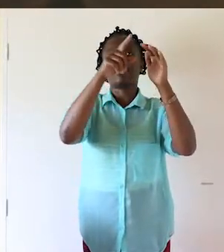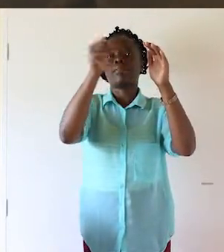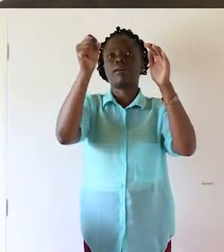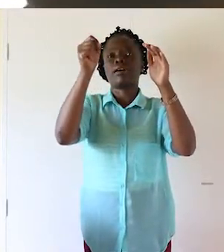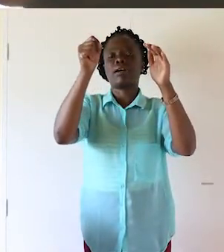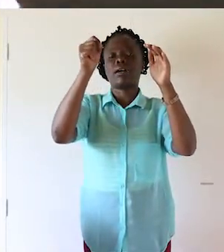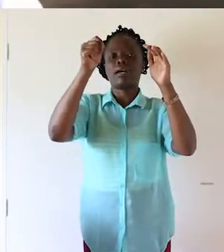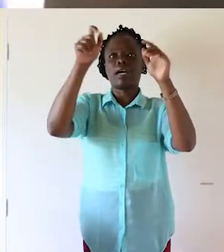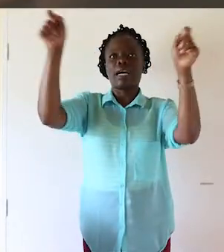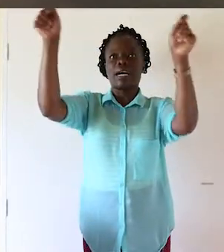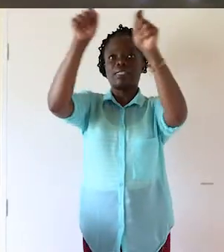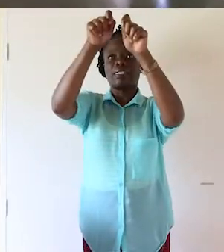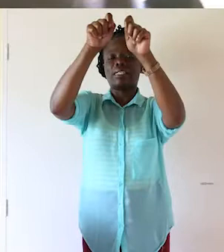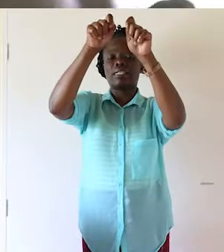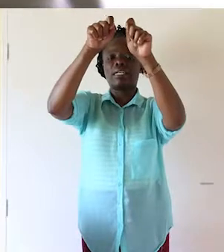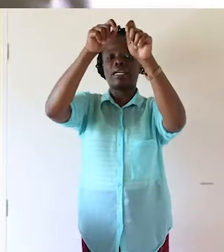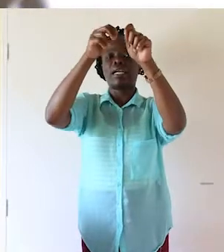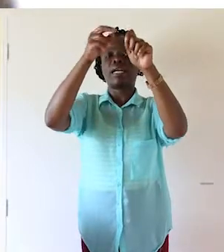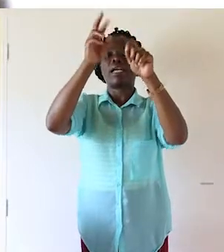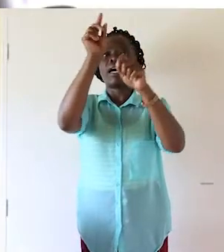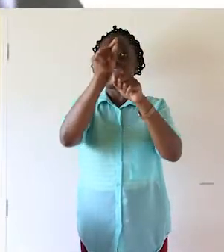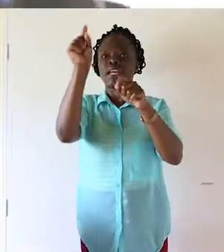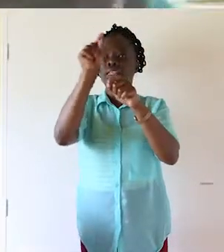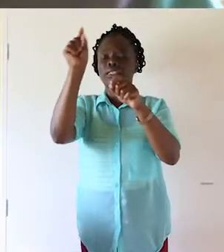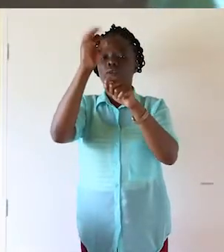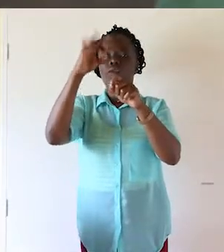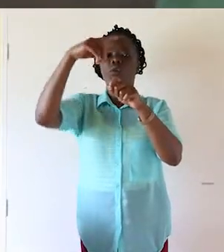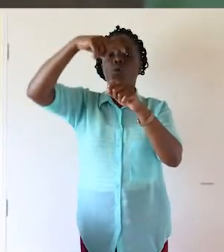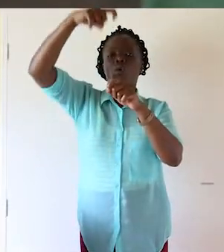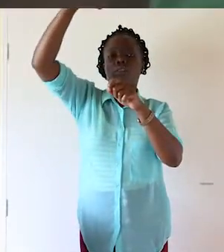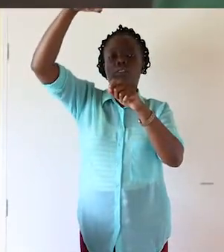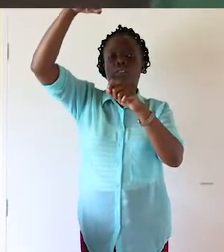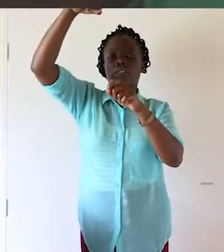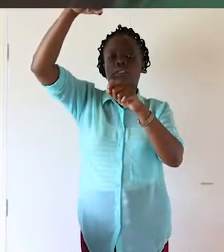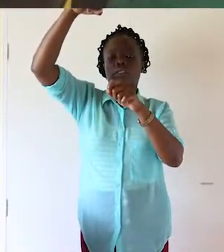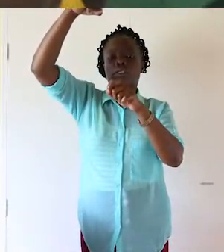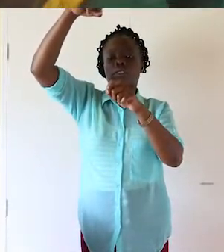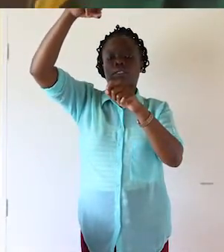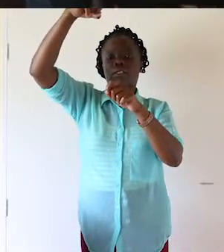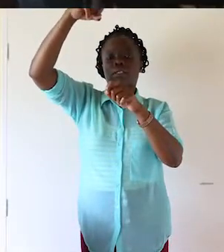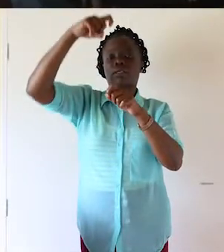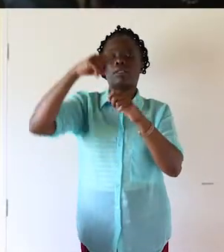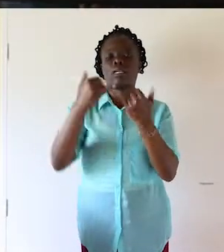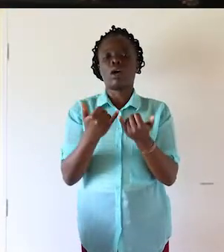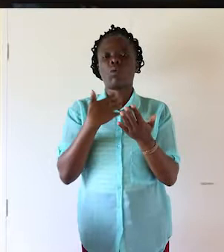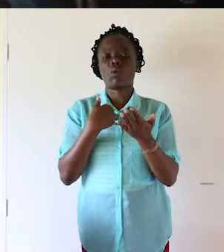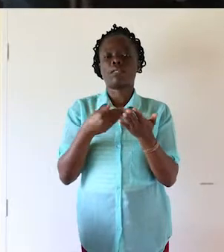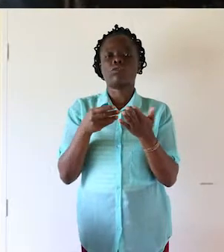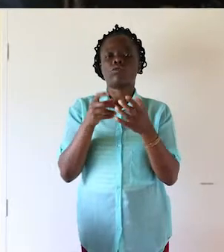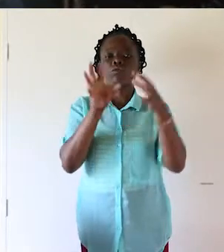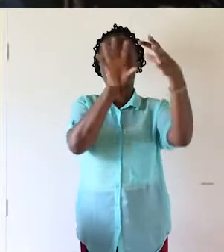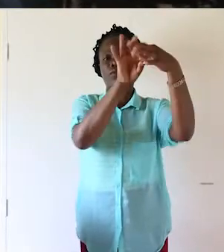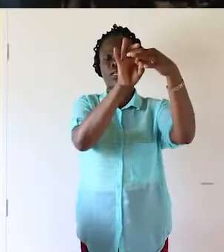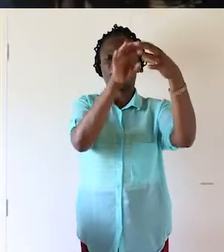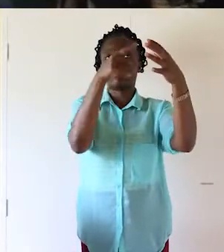curtain rings with hooks and close the enders again. Now we want to fix